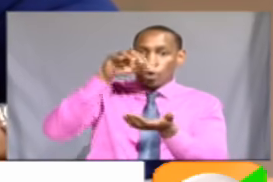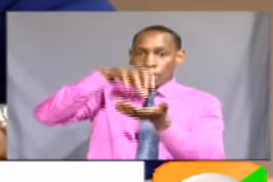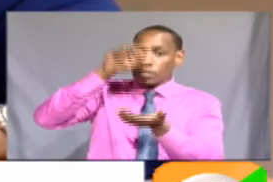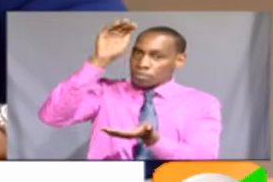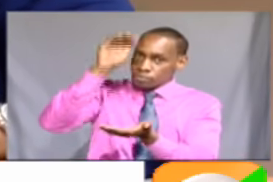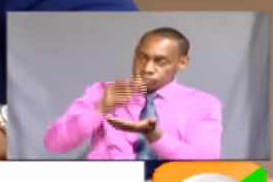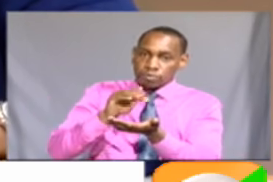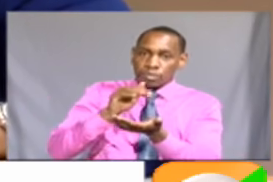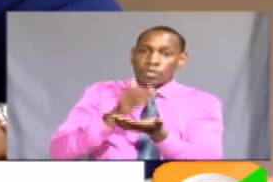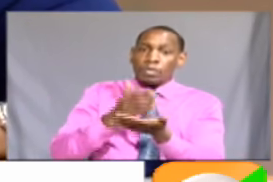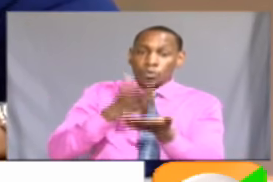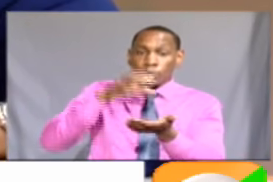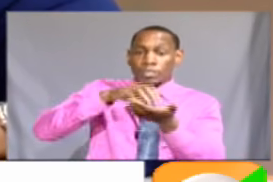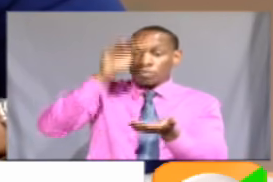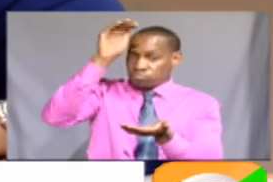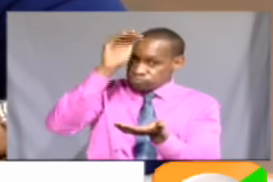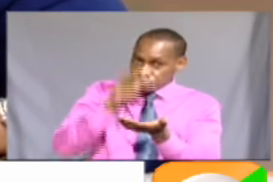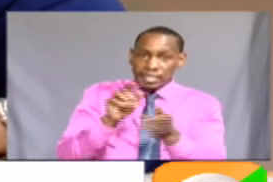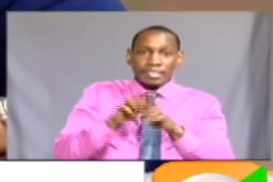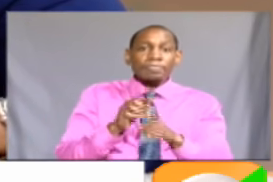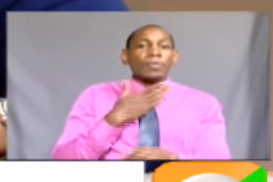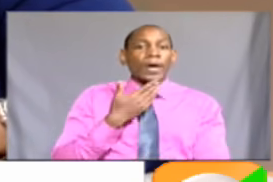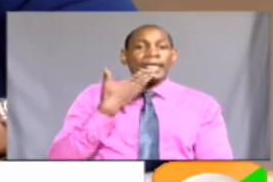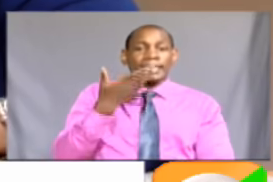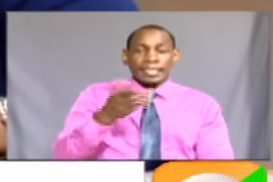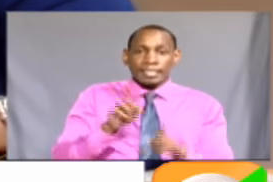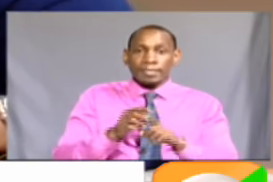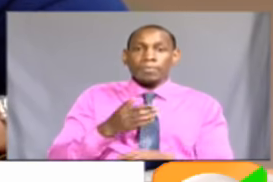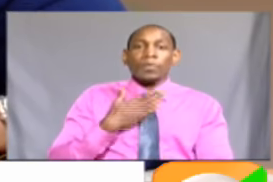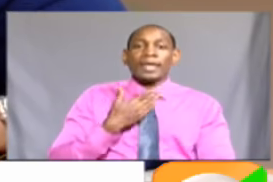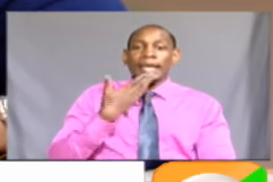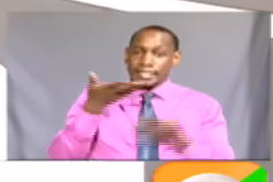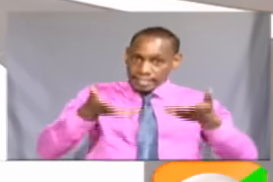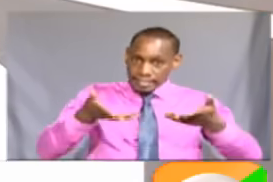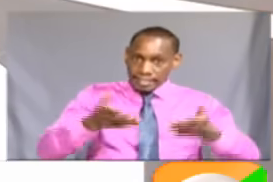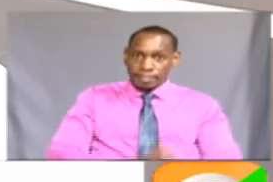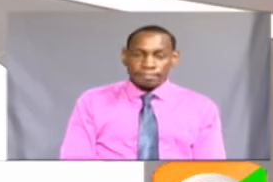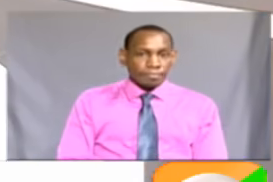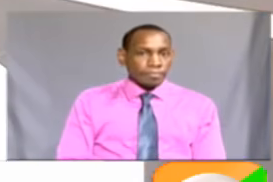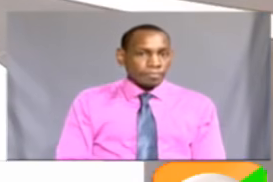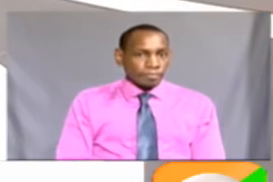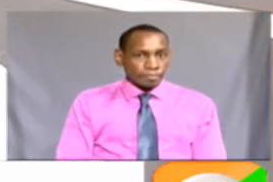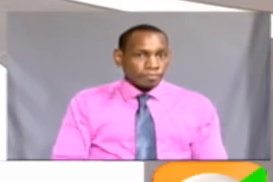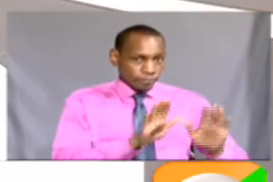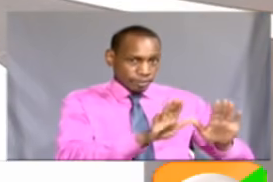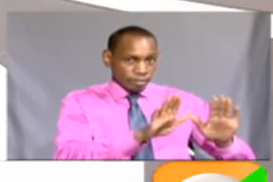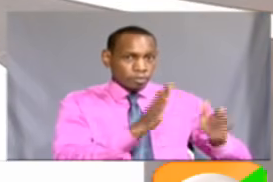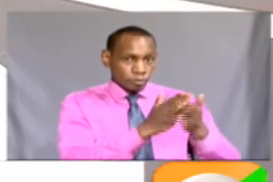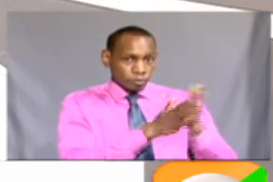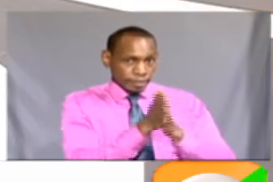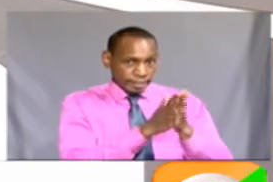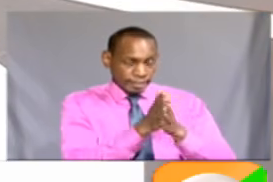Na kama ulikuwa hapa, umeshuka chini zaidi. So that's why we need answers, and we need answers yesterday. You see, there's something interesting